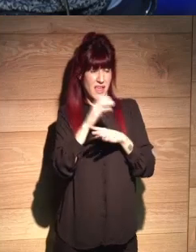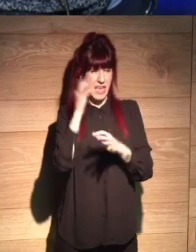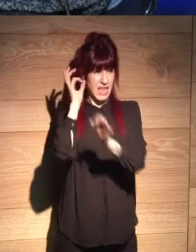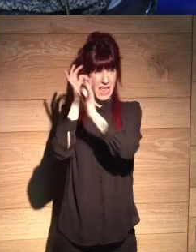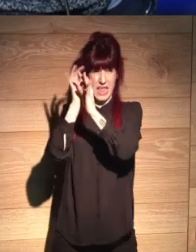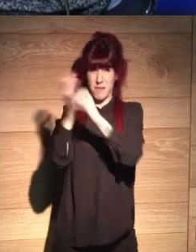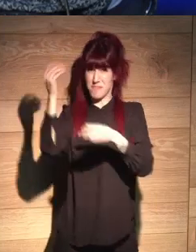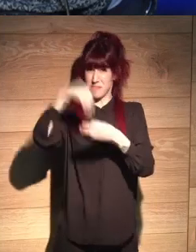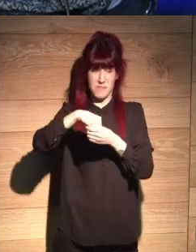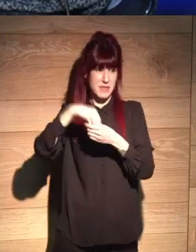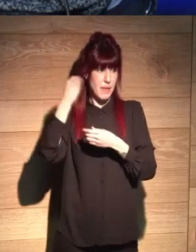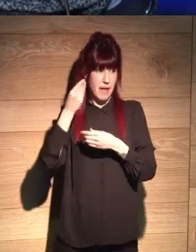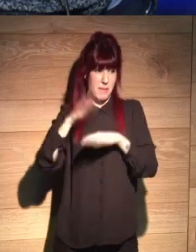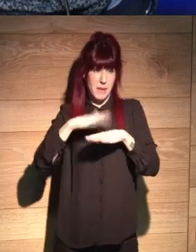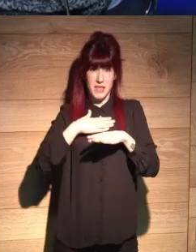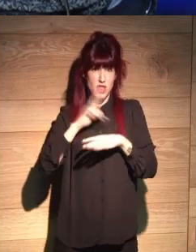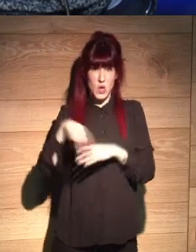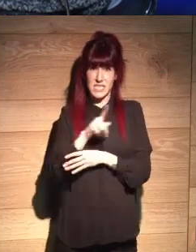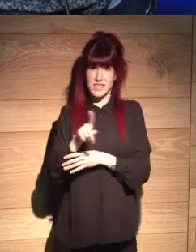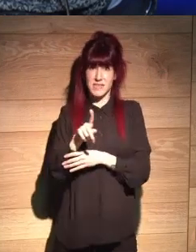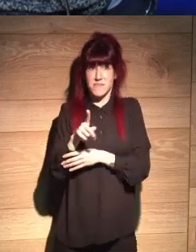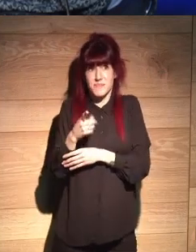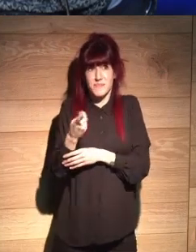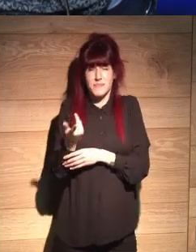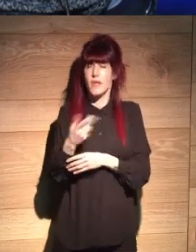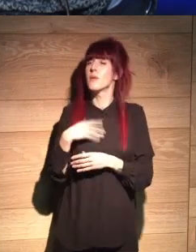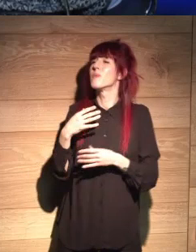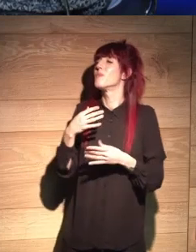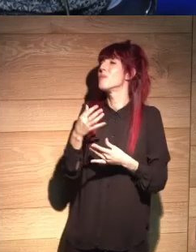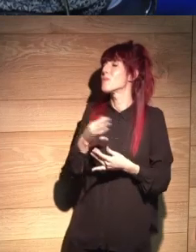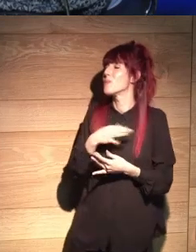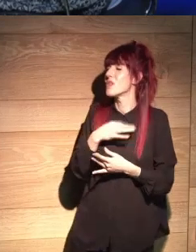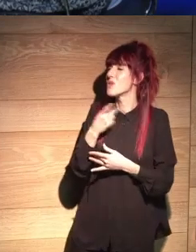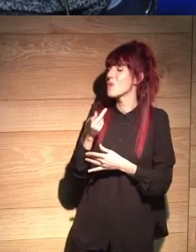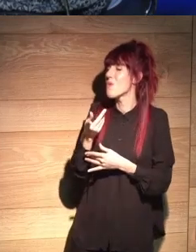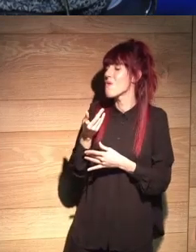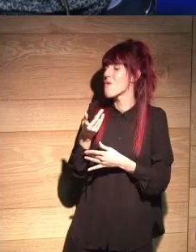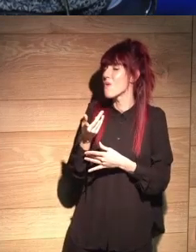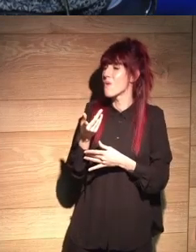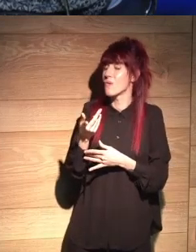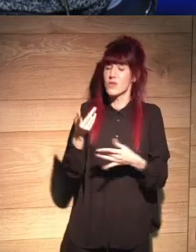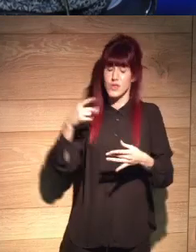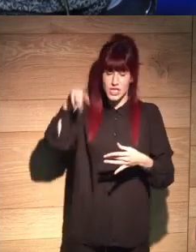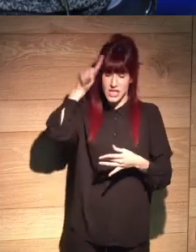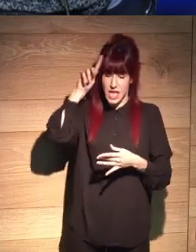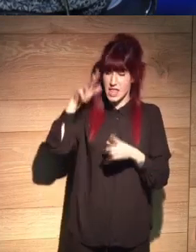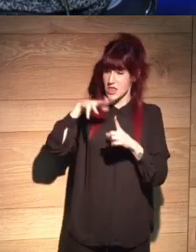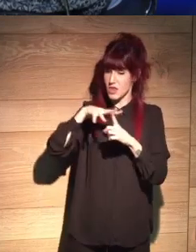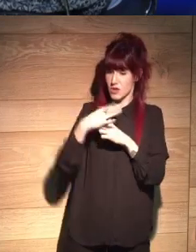studying engineering. I thought it was not for me. But maybe